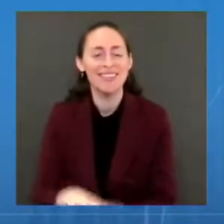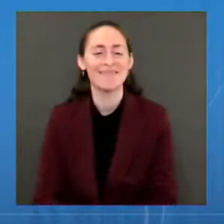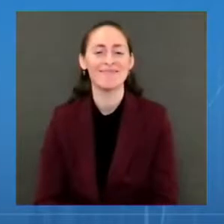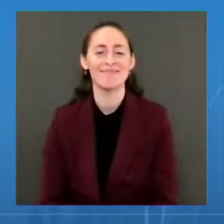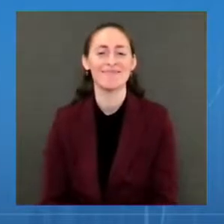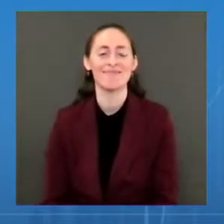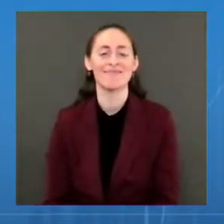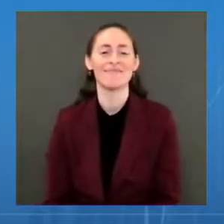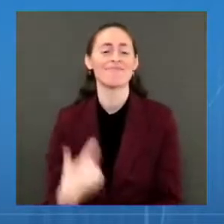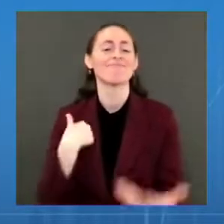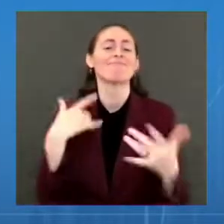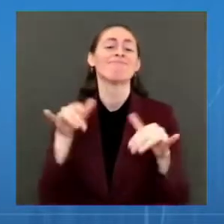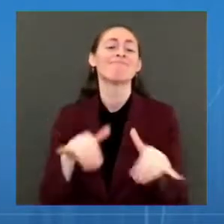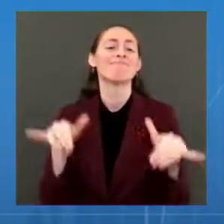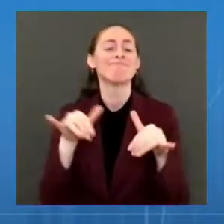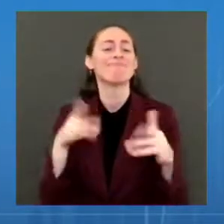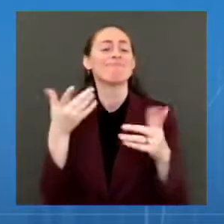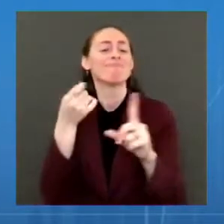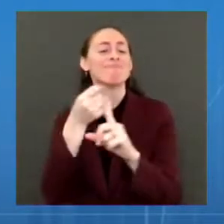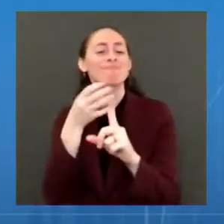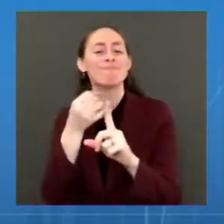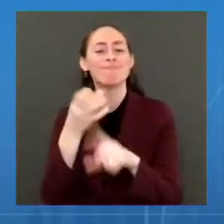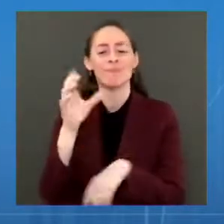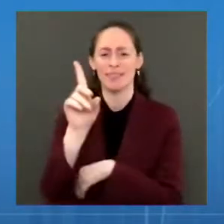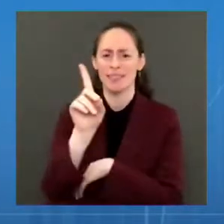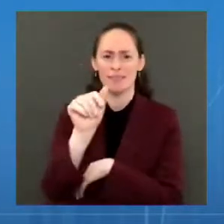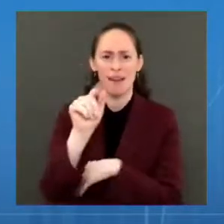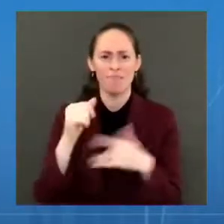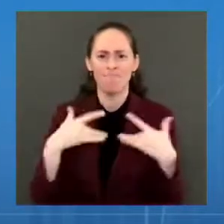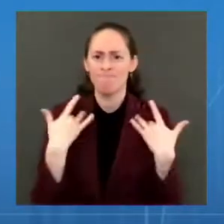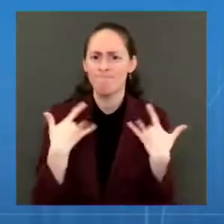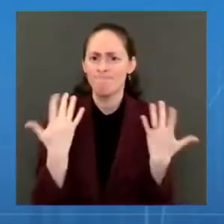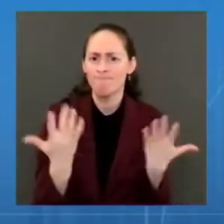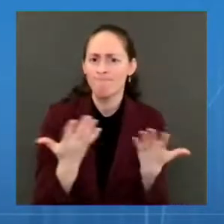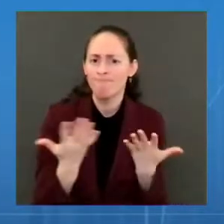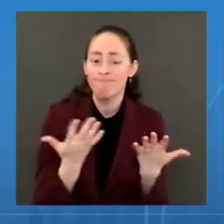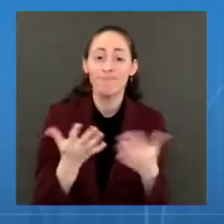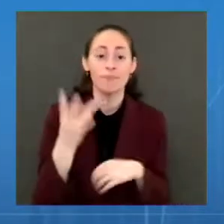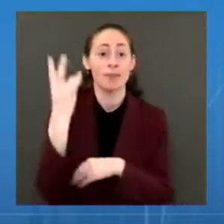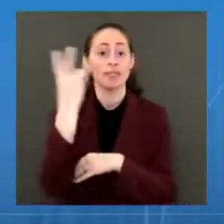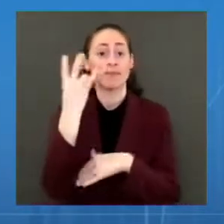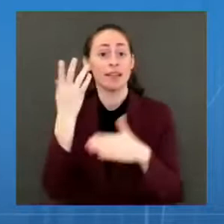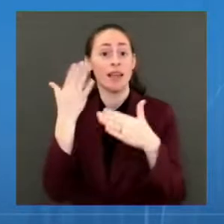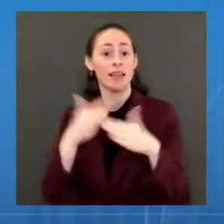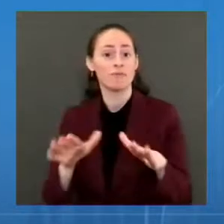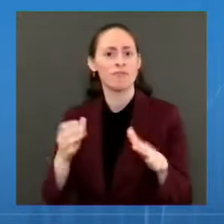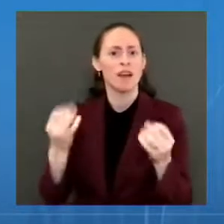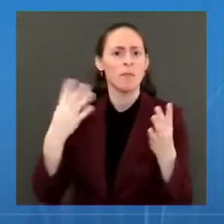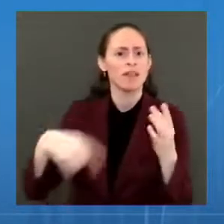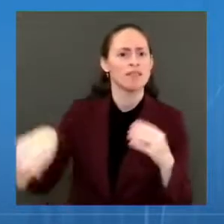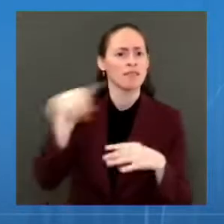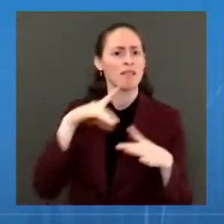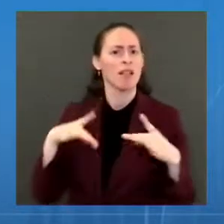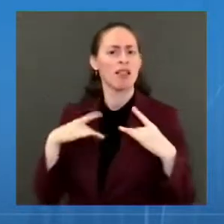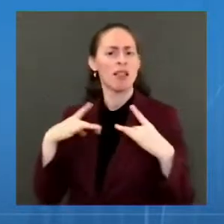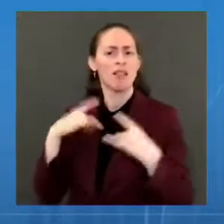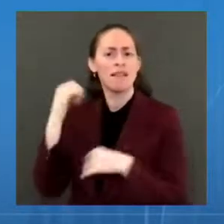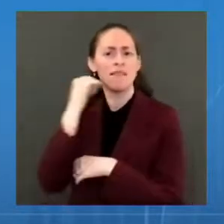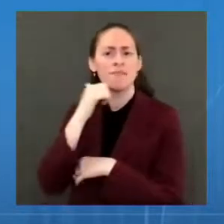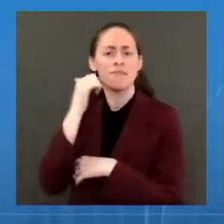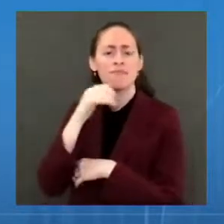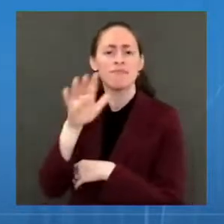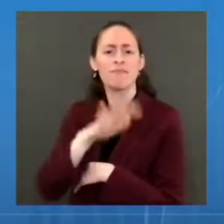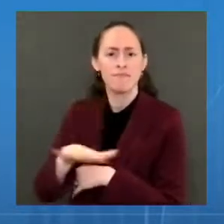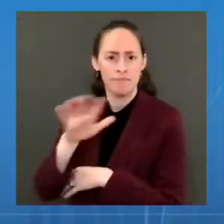data. The current 7-day daily average of cases is about 92,800 per day. This is